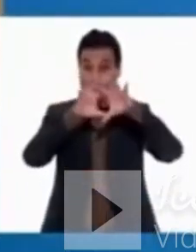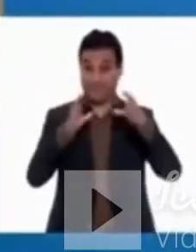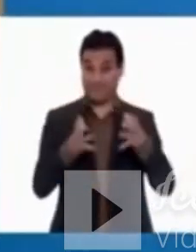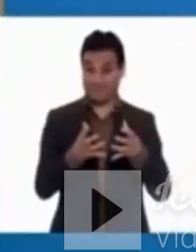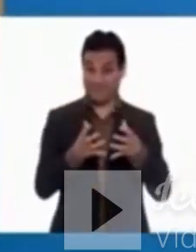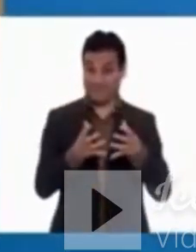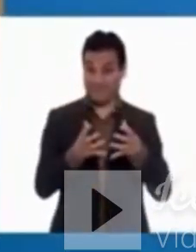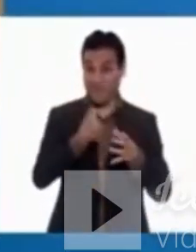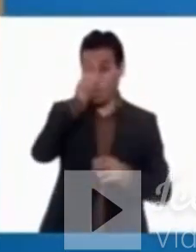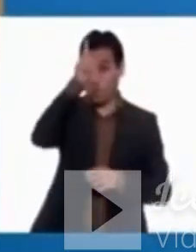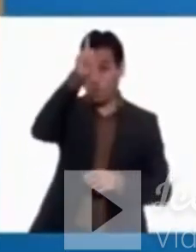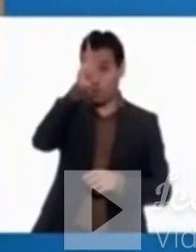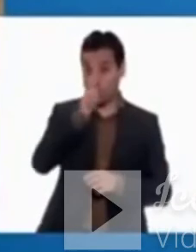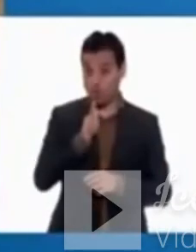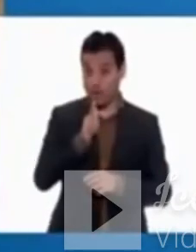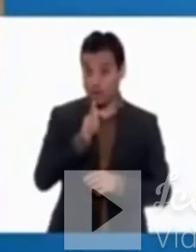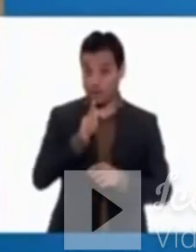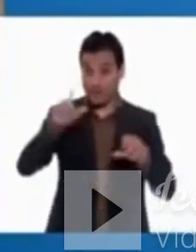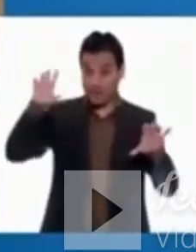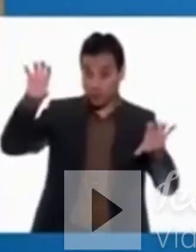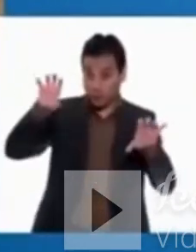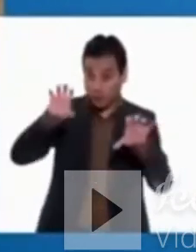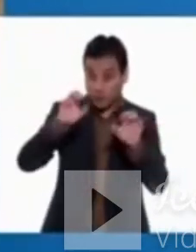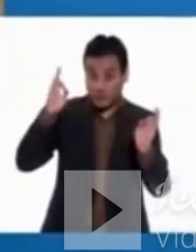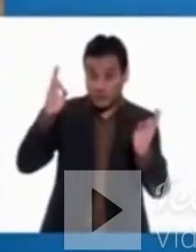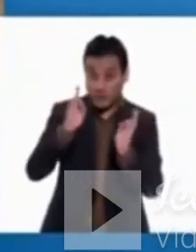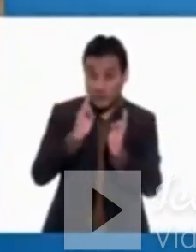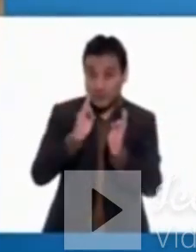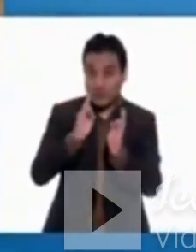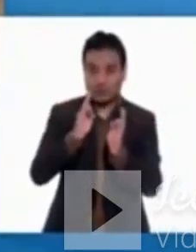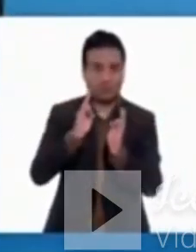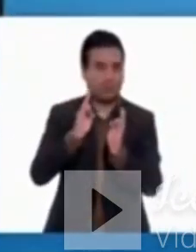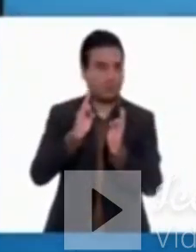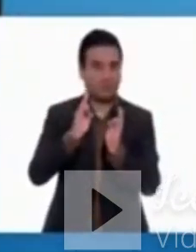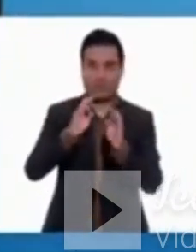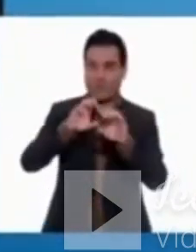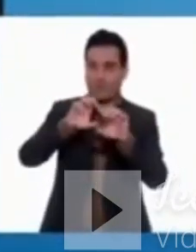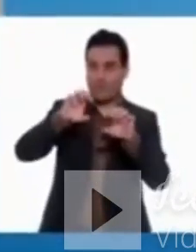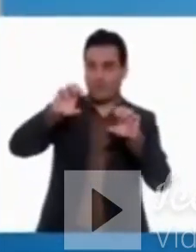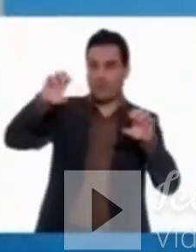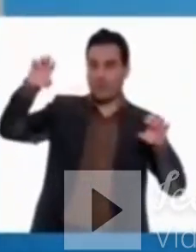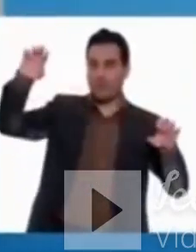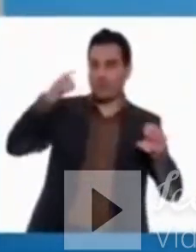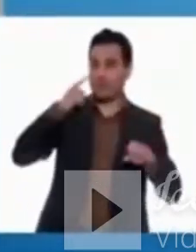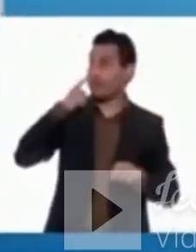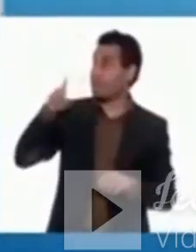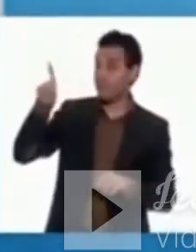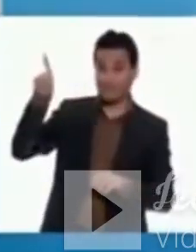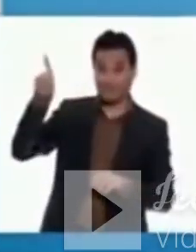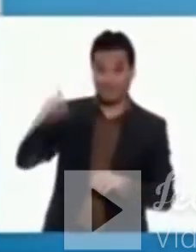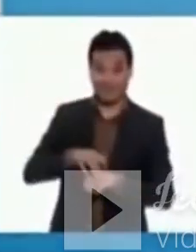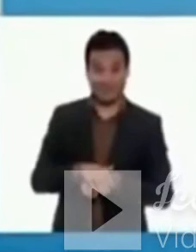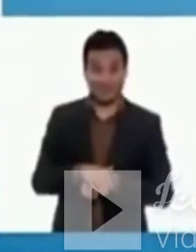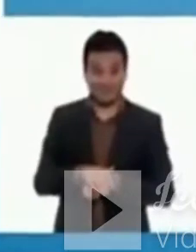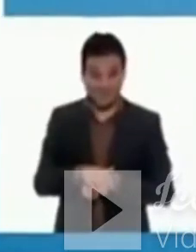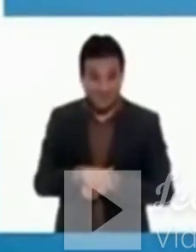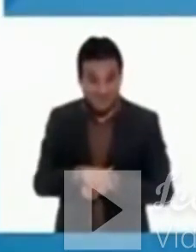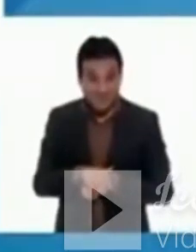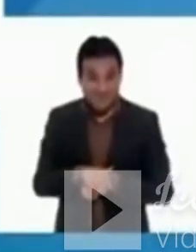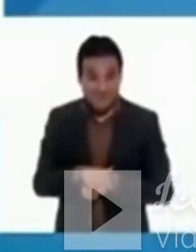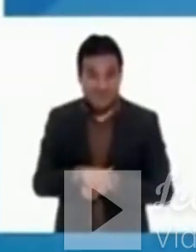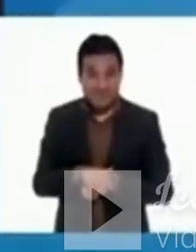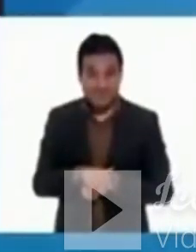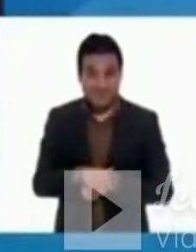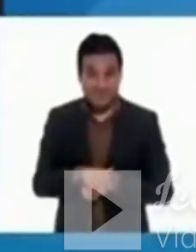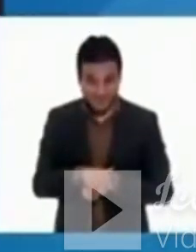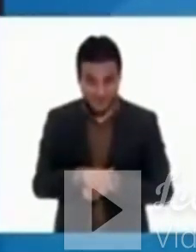about that far apart. That is the Earth and the Moon to scale. Taking the same concept, but for the